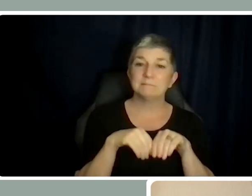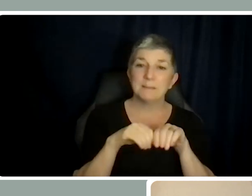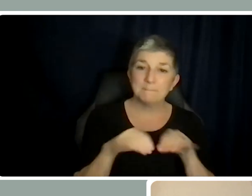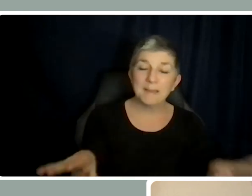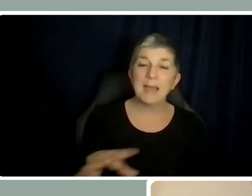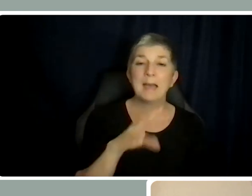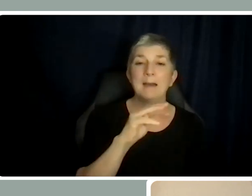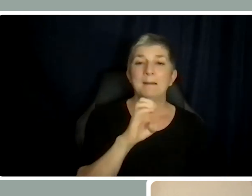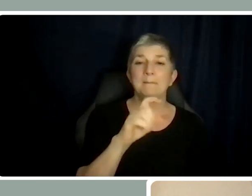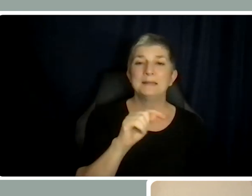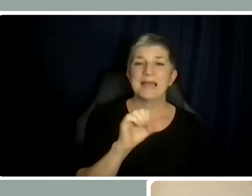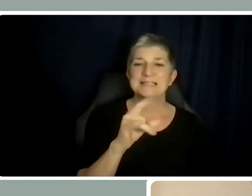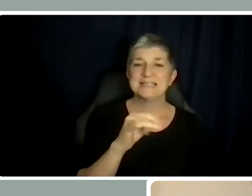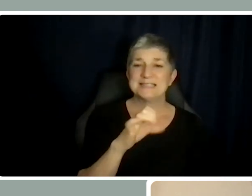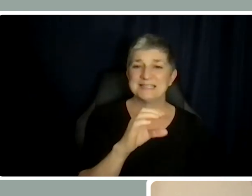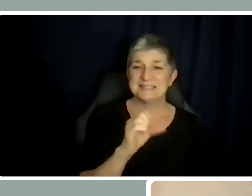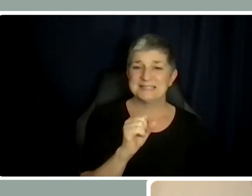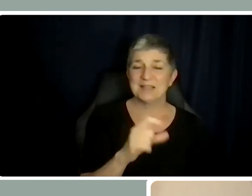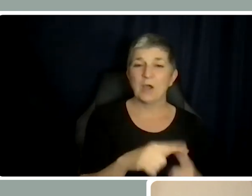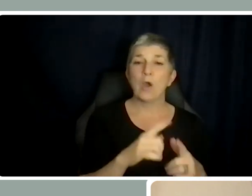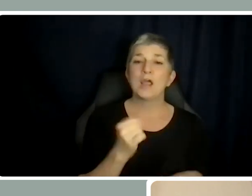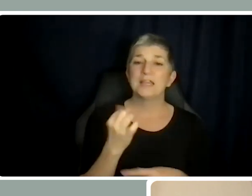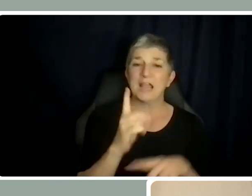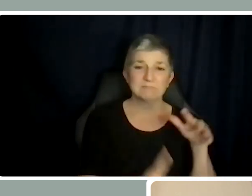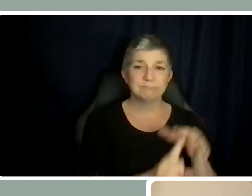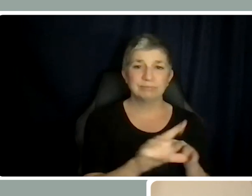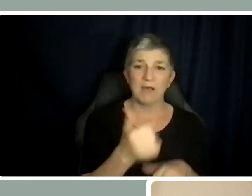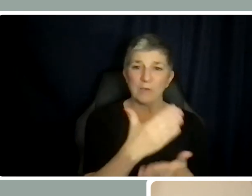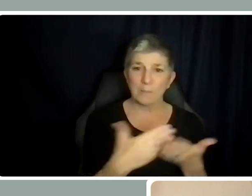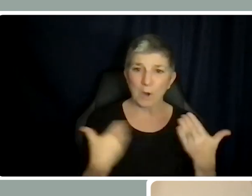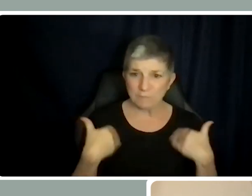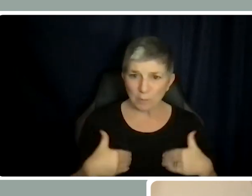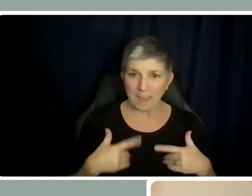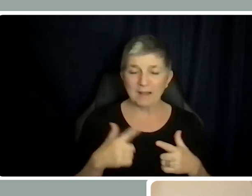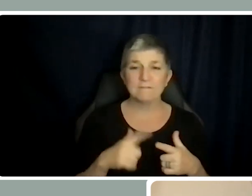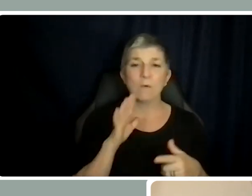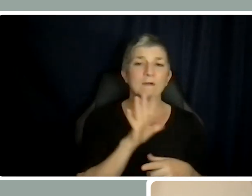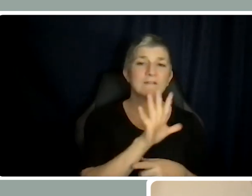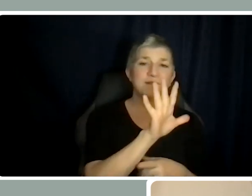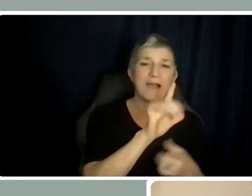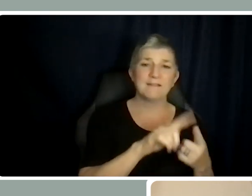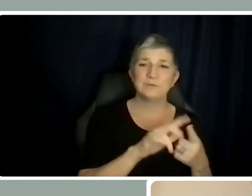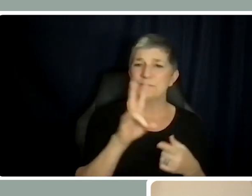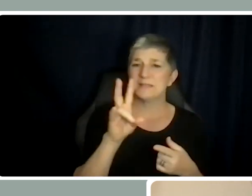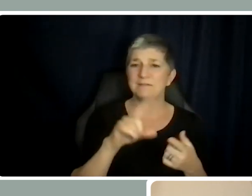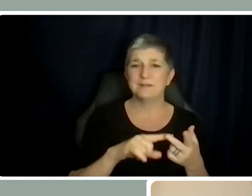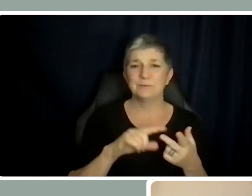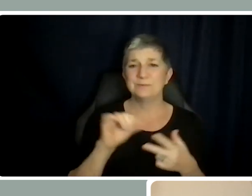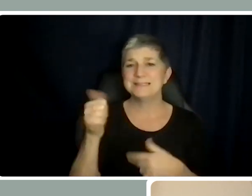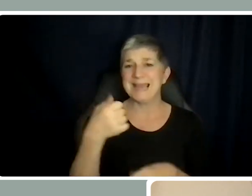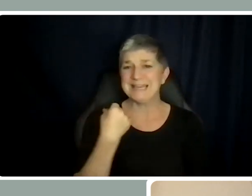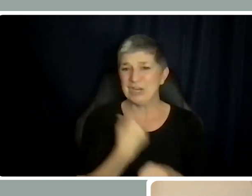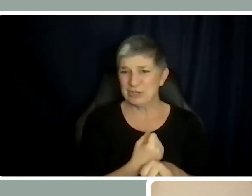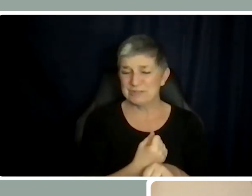somewhere else in your, a cancer recurrence somewhere else in your body over the 5, 7, 10 years from your diagnosis is really